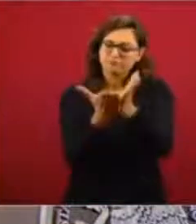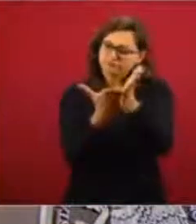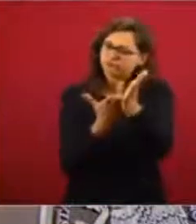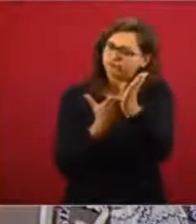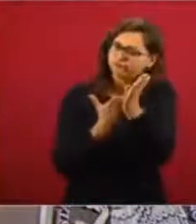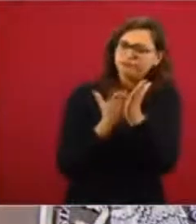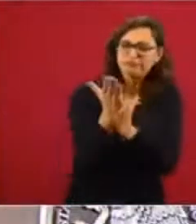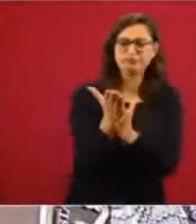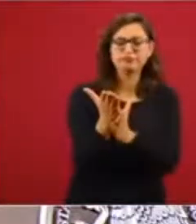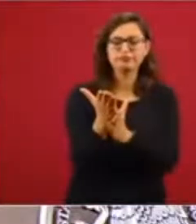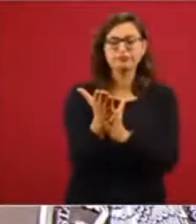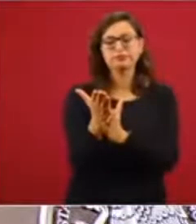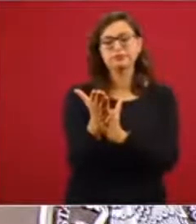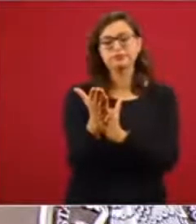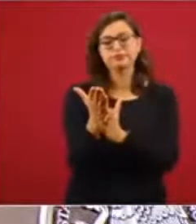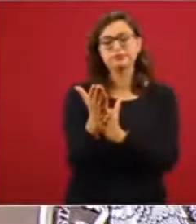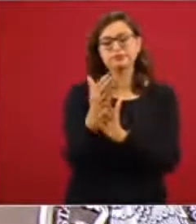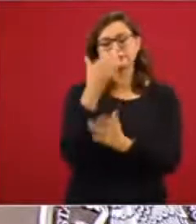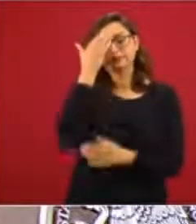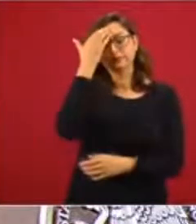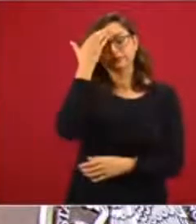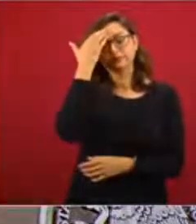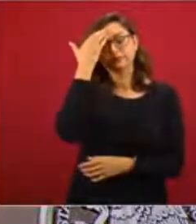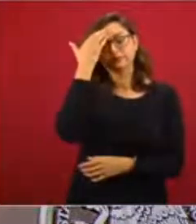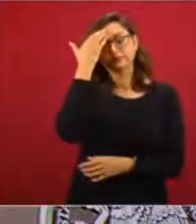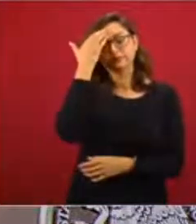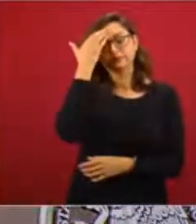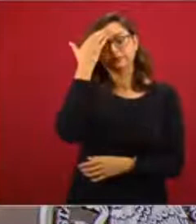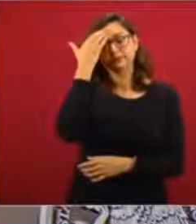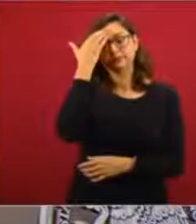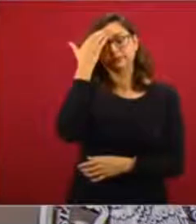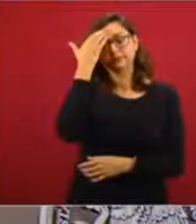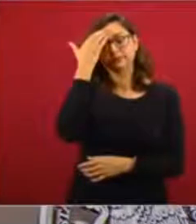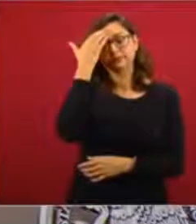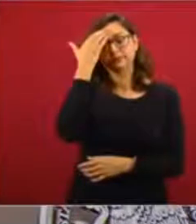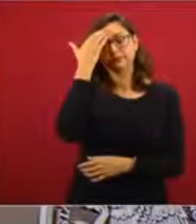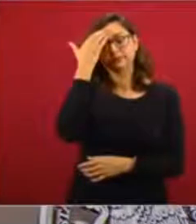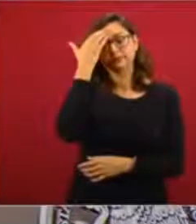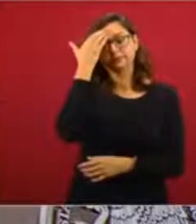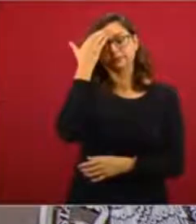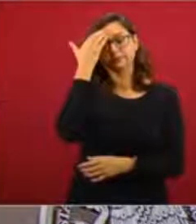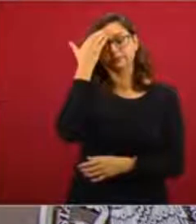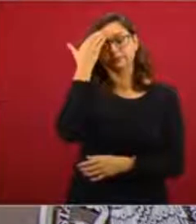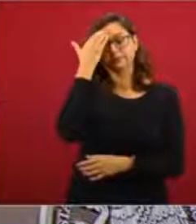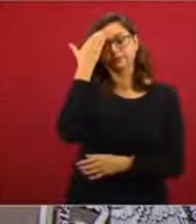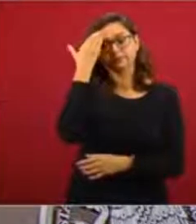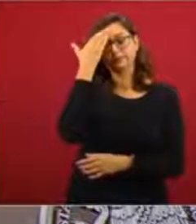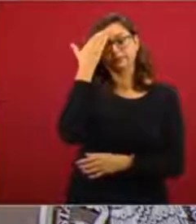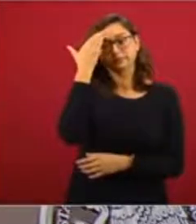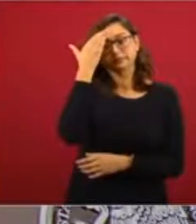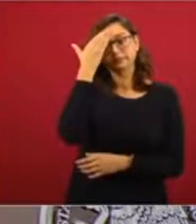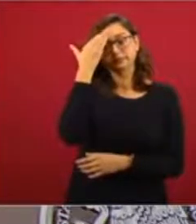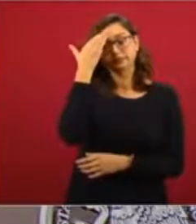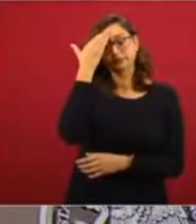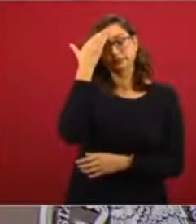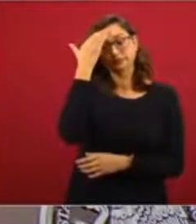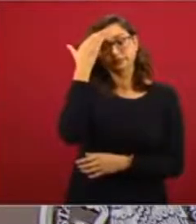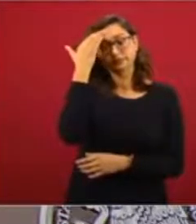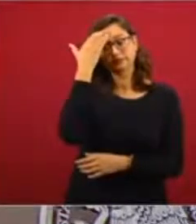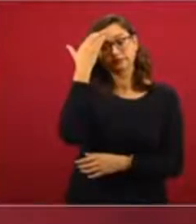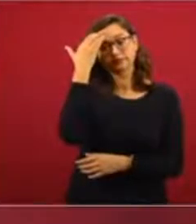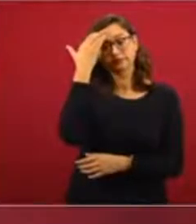no estar maniobrando and not doing underhanded things